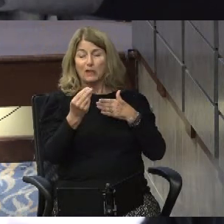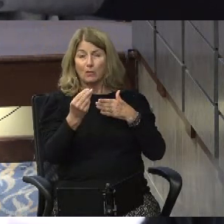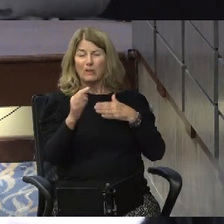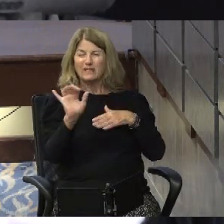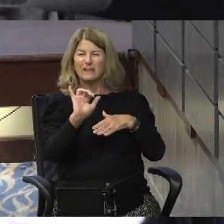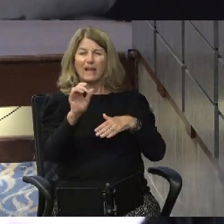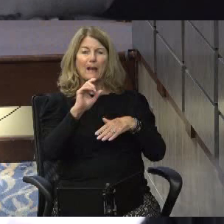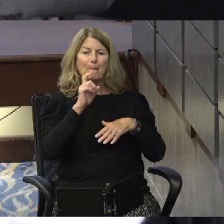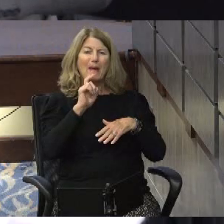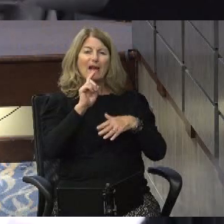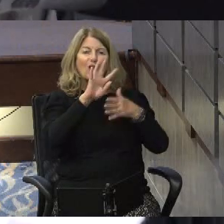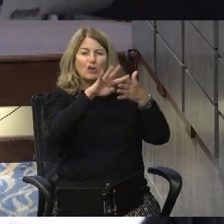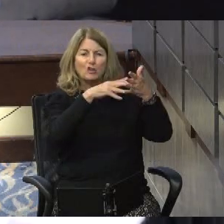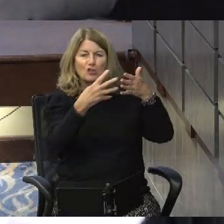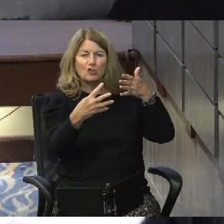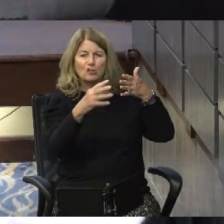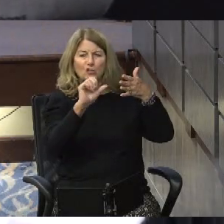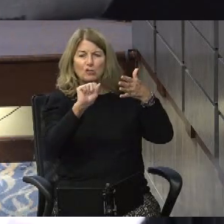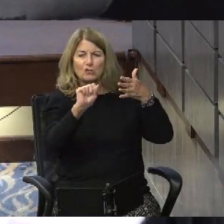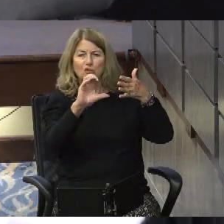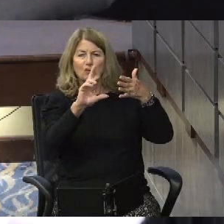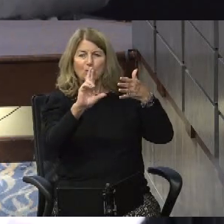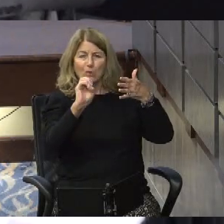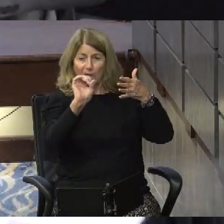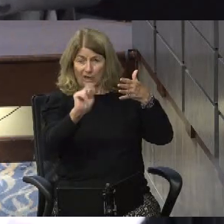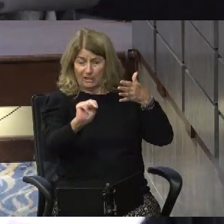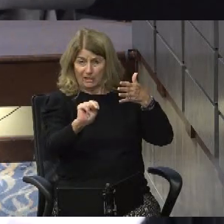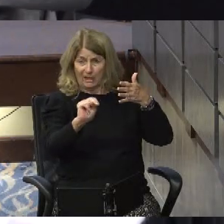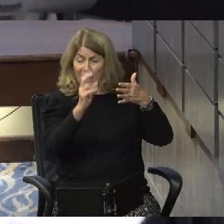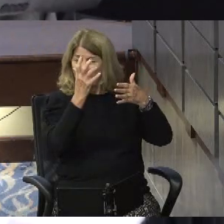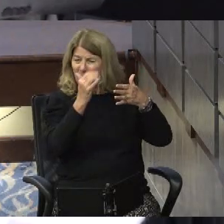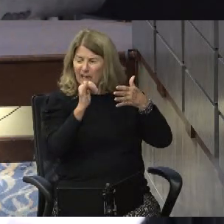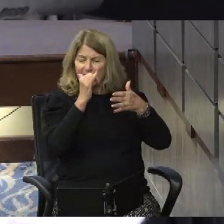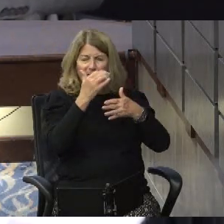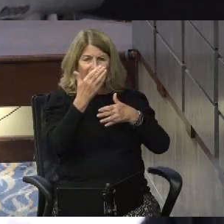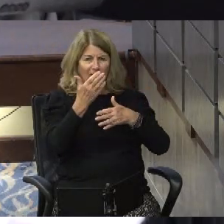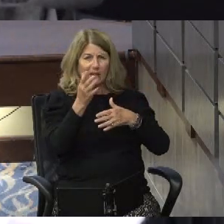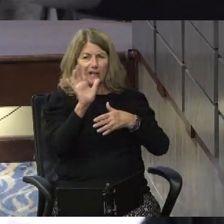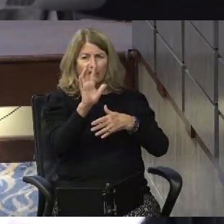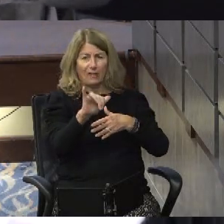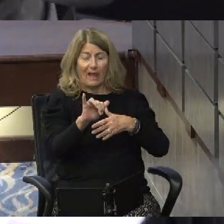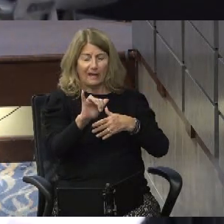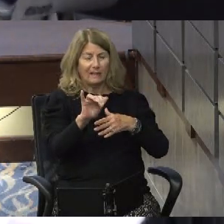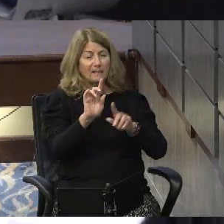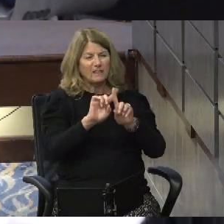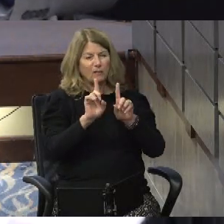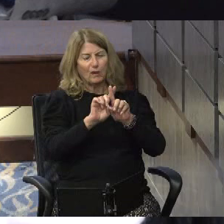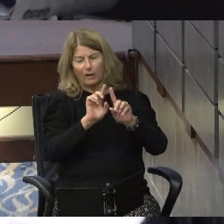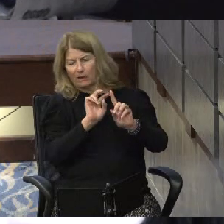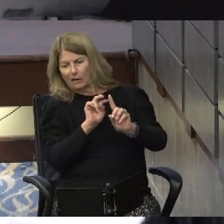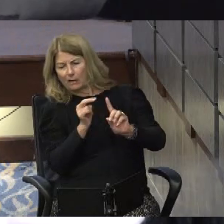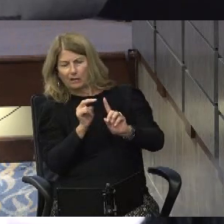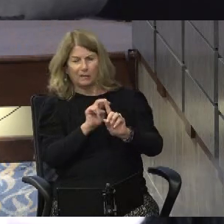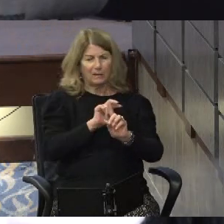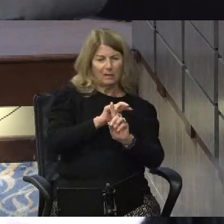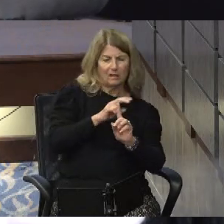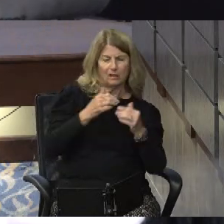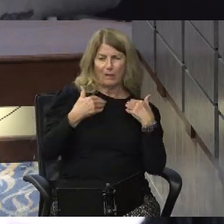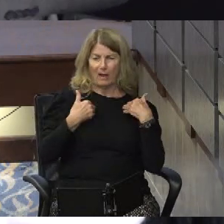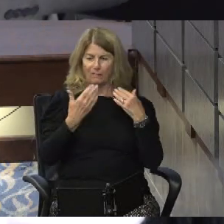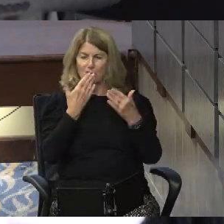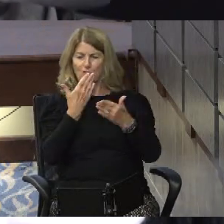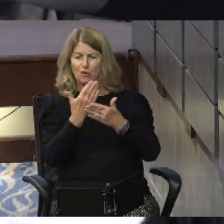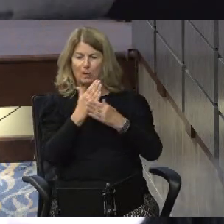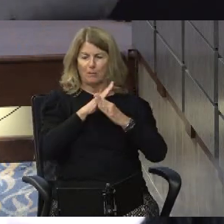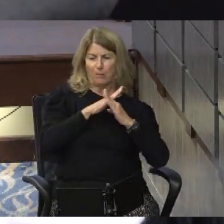and if you think about any kind of screening like that, at certain angles, you have really good blockage. At other angles, you don't.